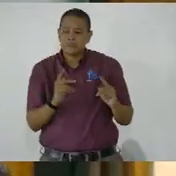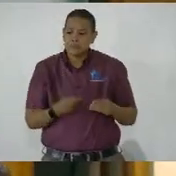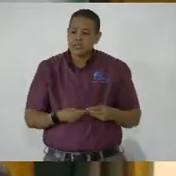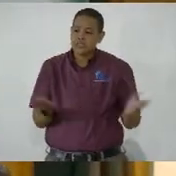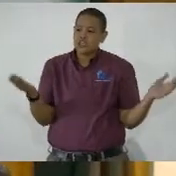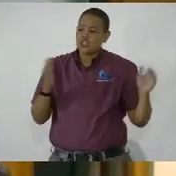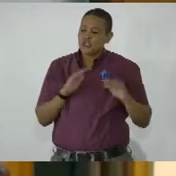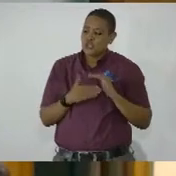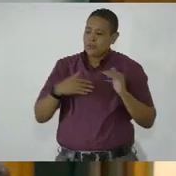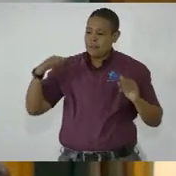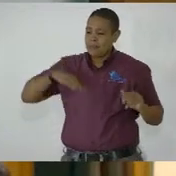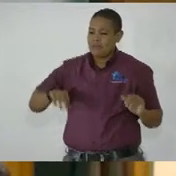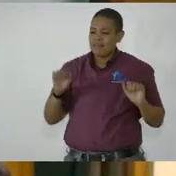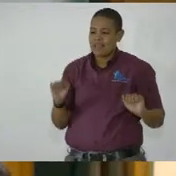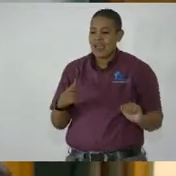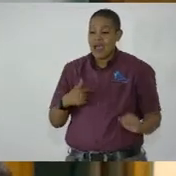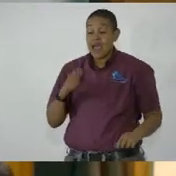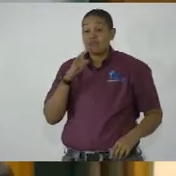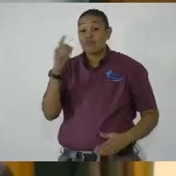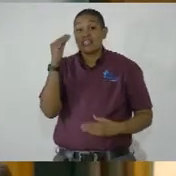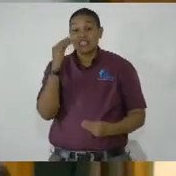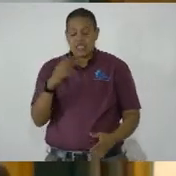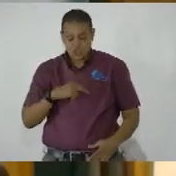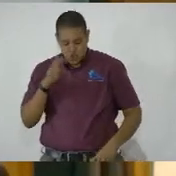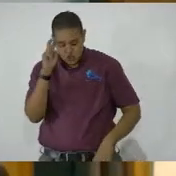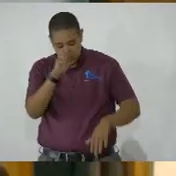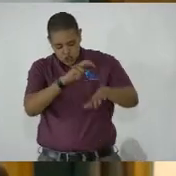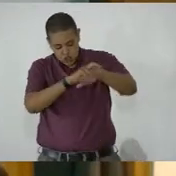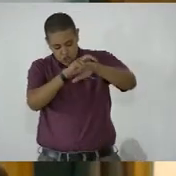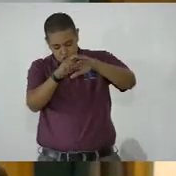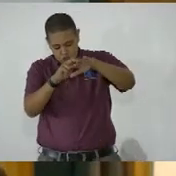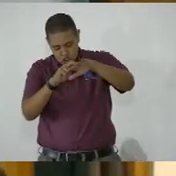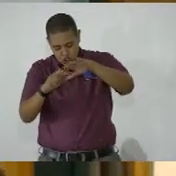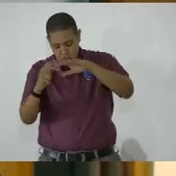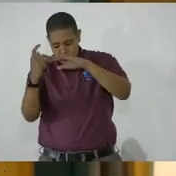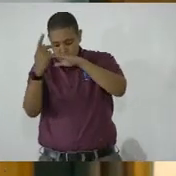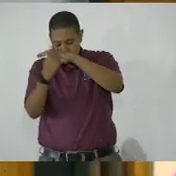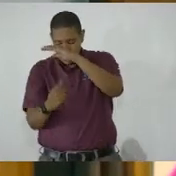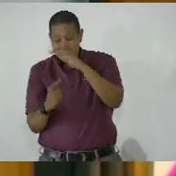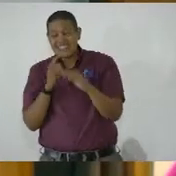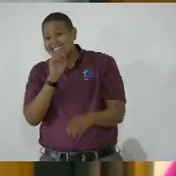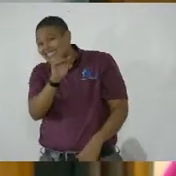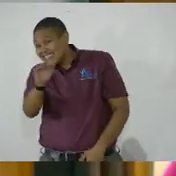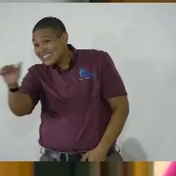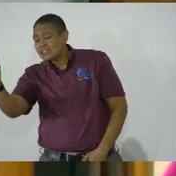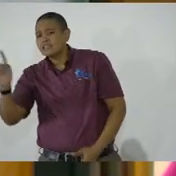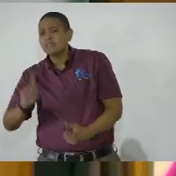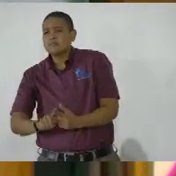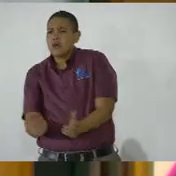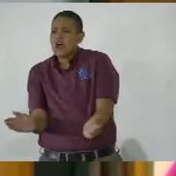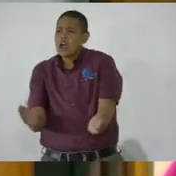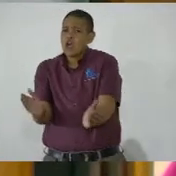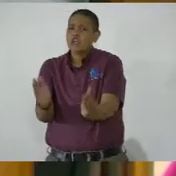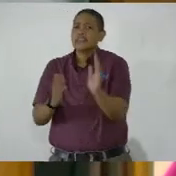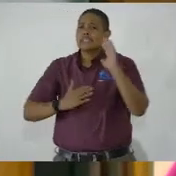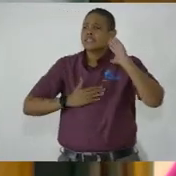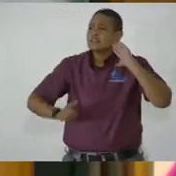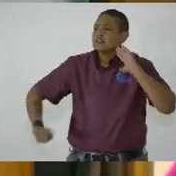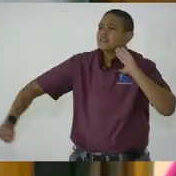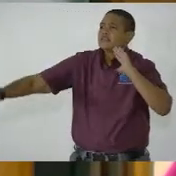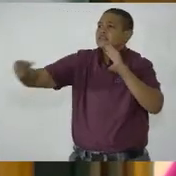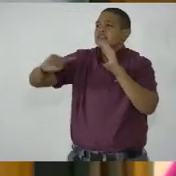Jamaica. I intend, Madam Speaker, to visit each parish to appeal to and to encourage citizens